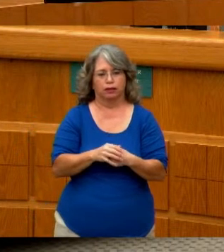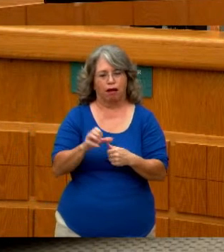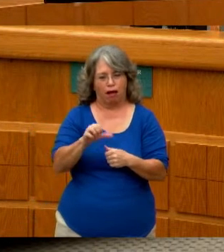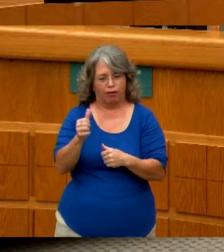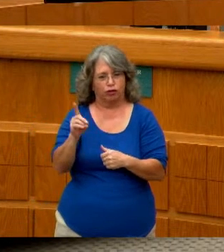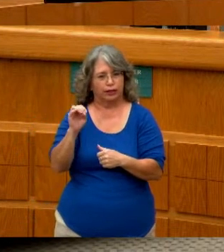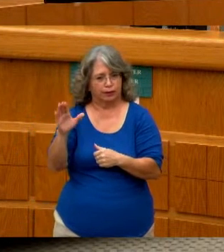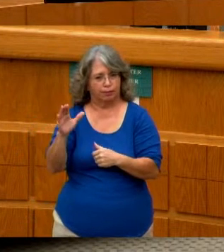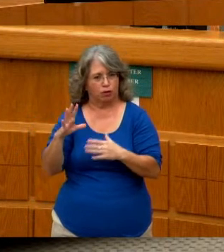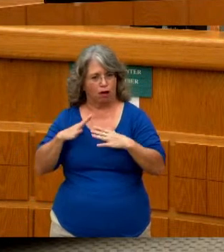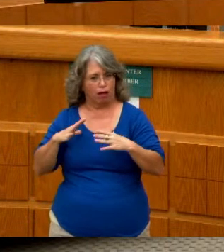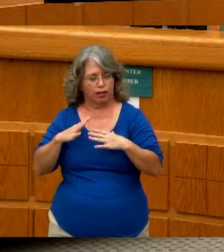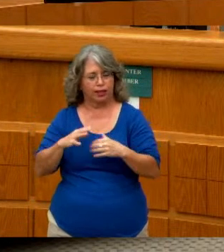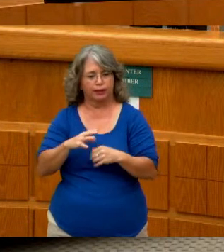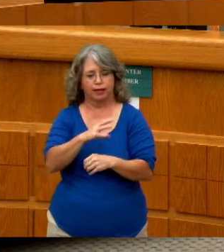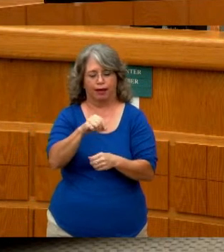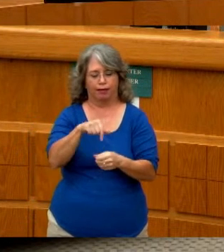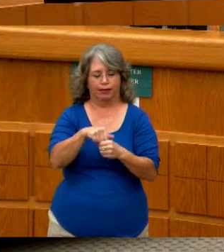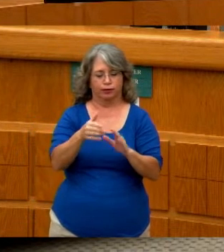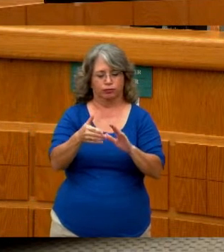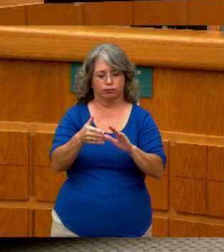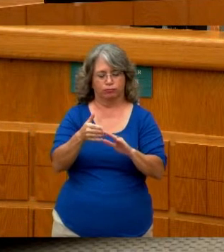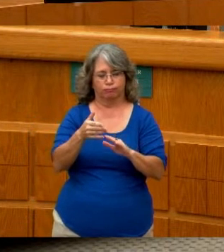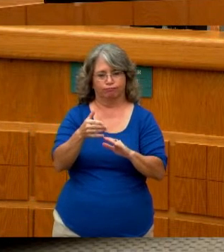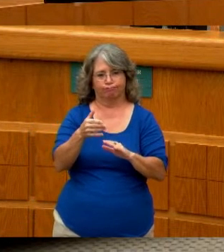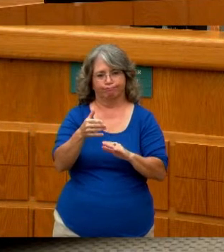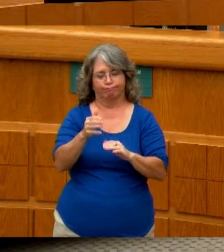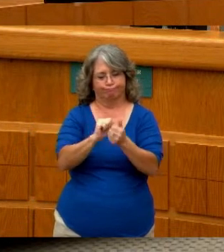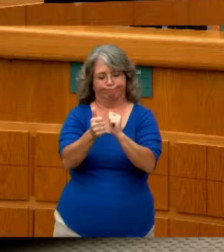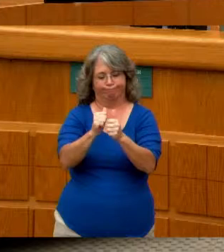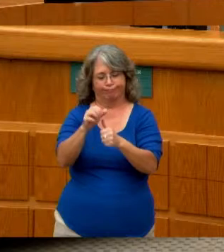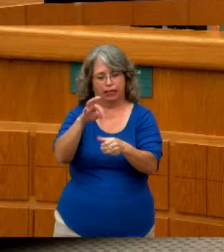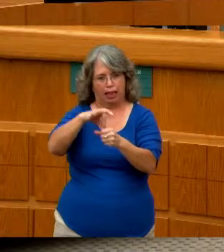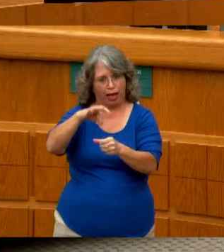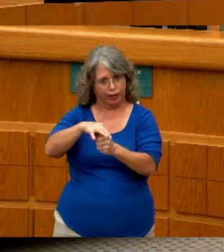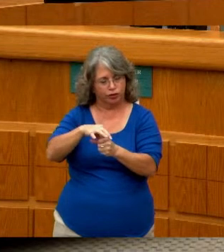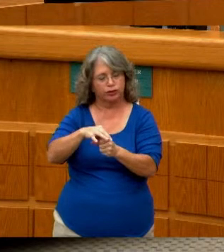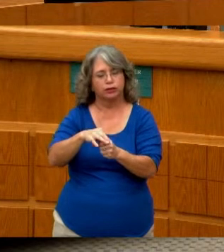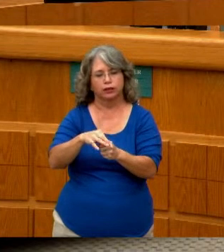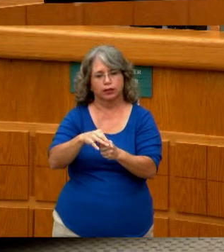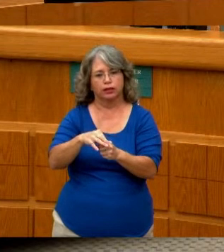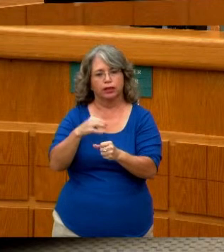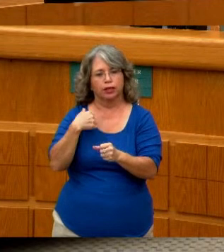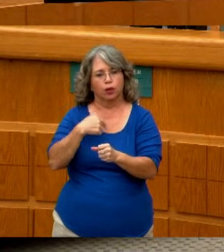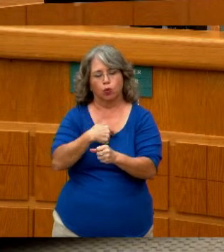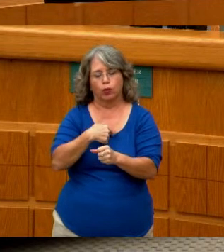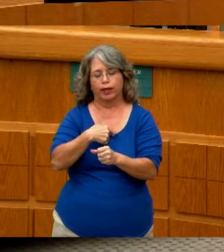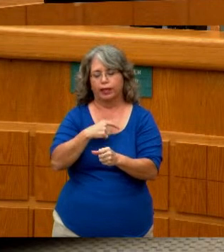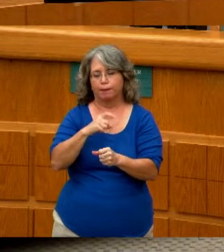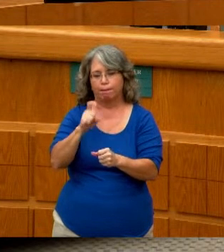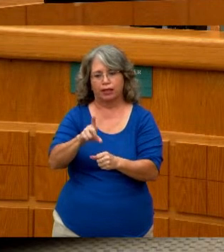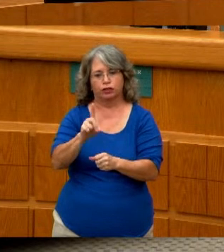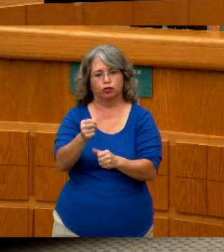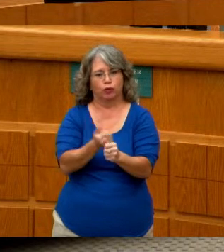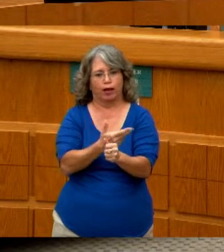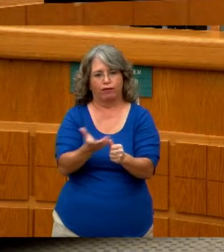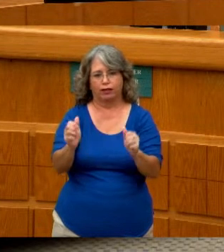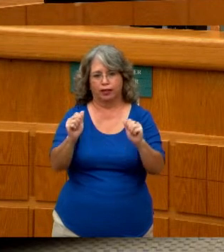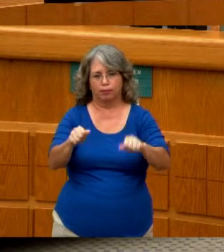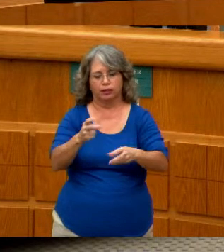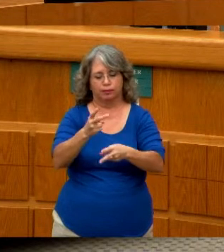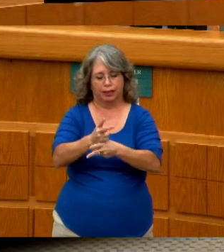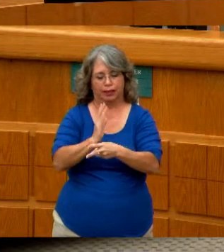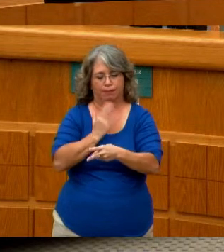our December holidays and our runoff election, that we do everything we can to keep those numbers